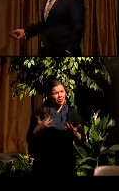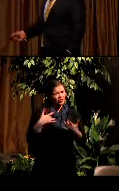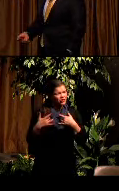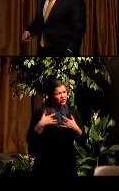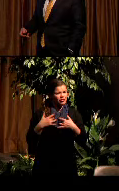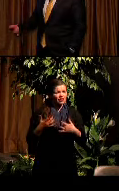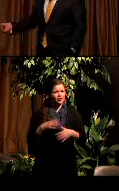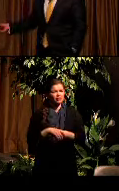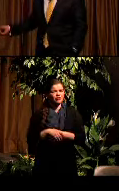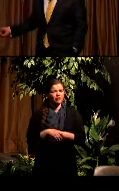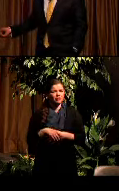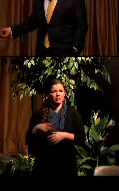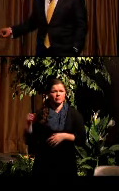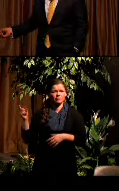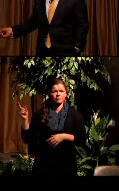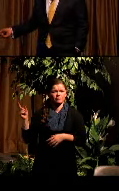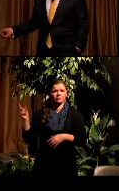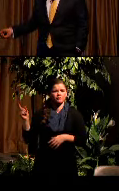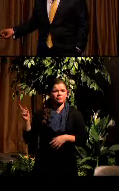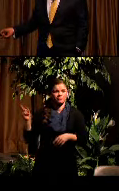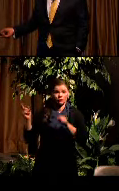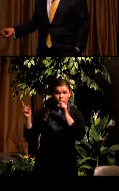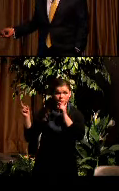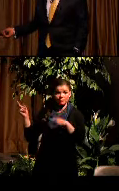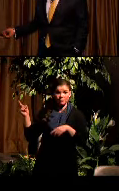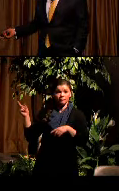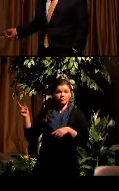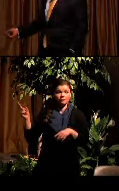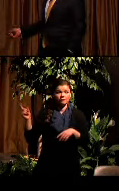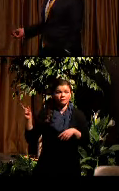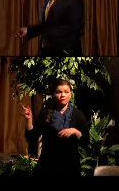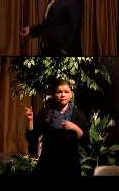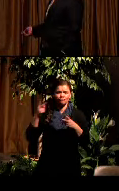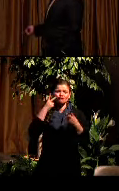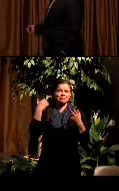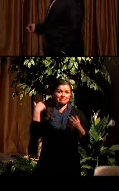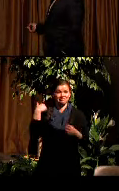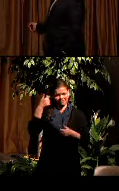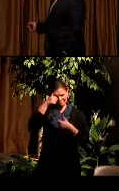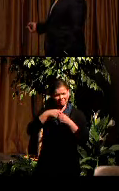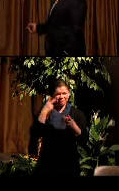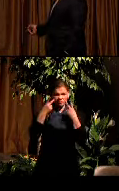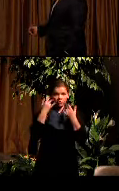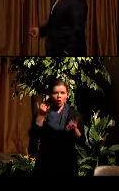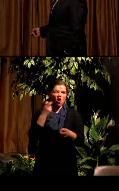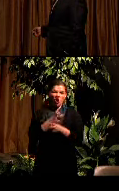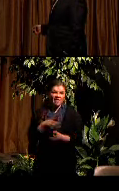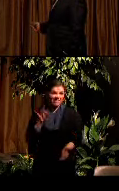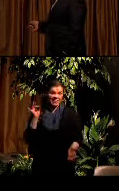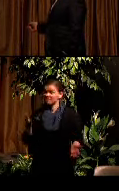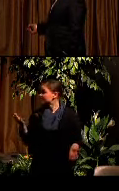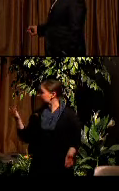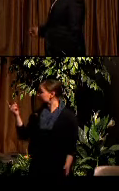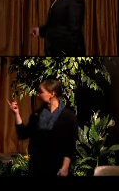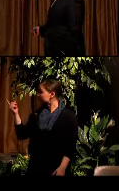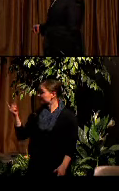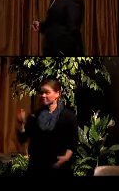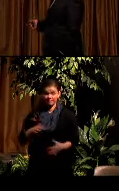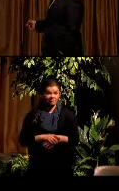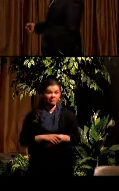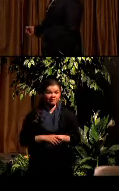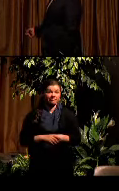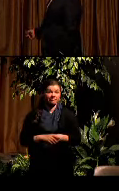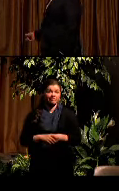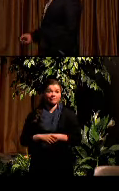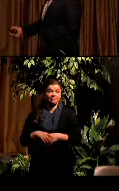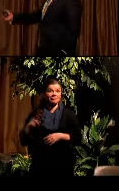meadowlark, which I used to see all the time. They're hard to find now. The common nighthawk, where I grew up in Connecticut, in New